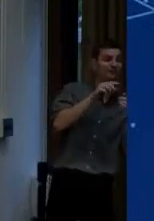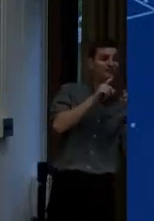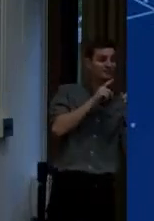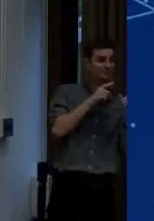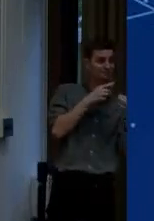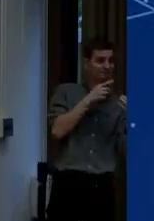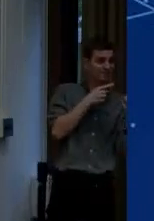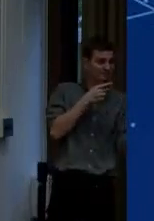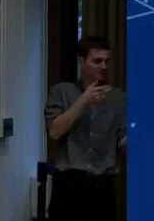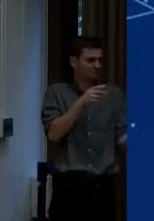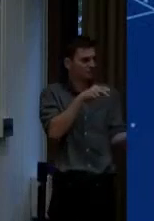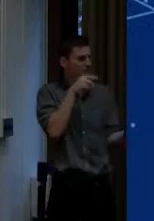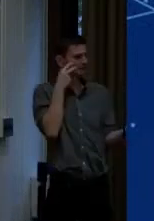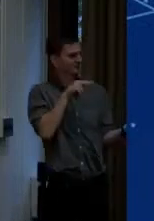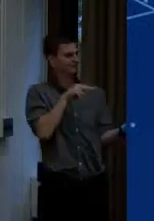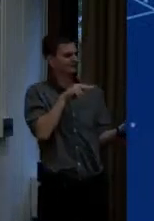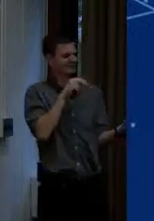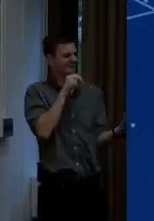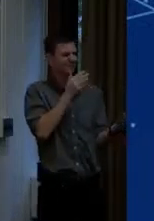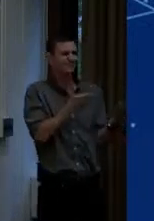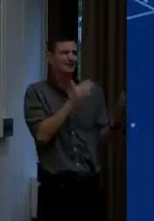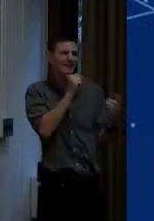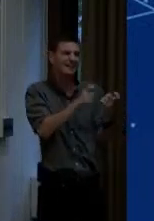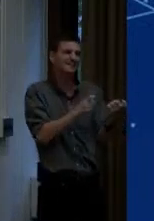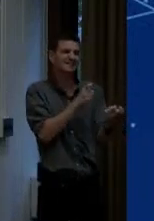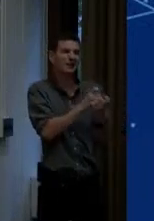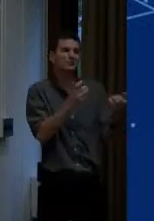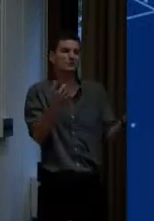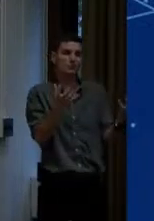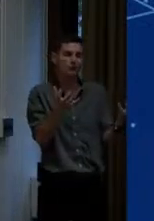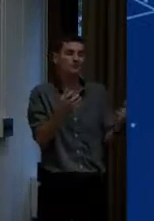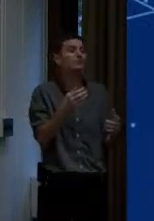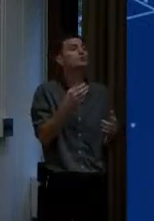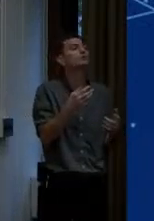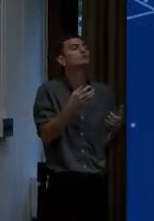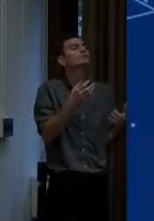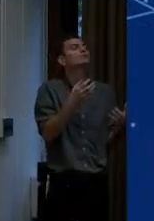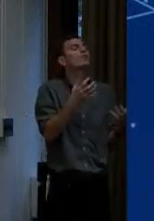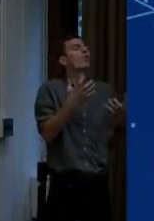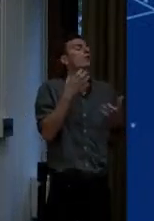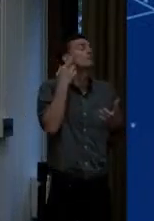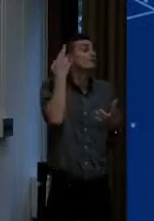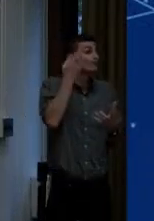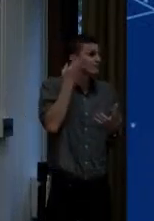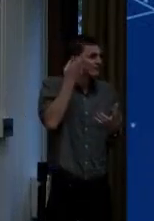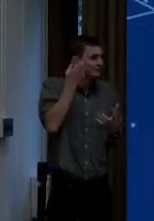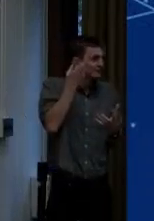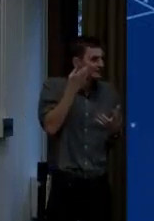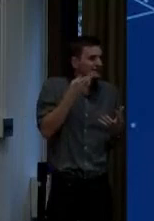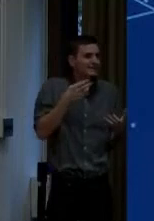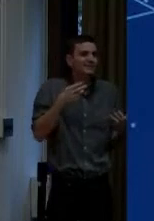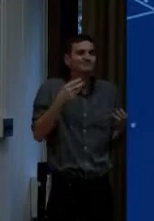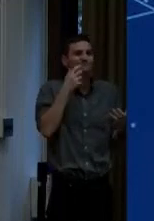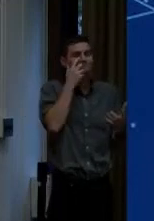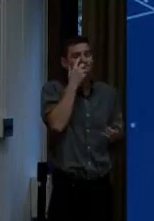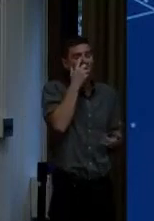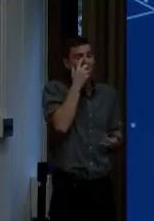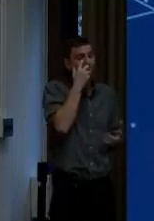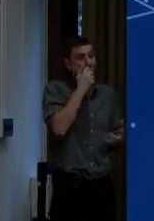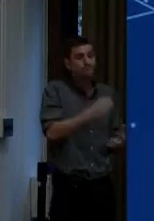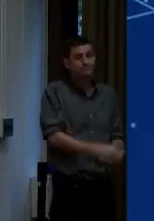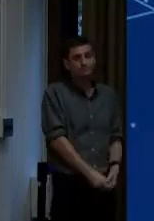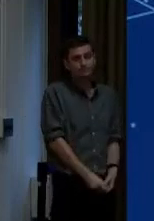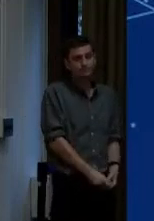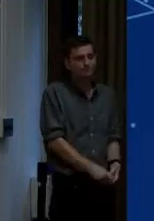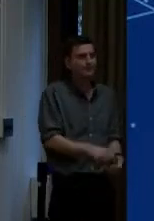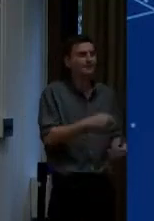you wanted, because the purpose, the real crux of using this to its fullest potential is